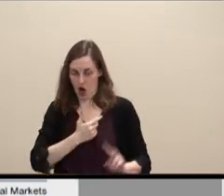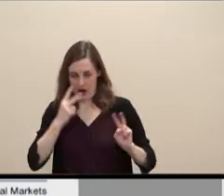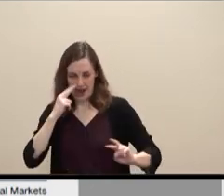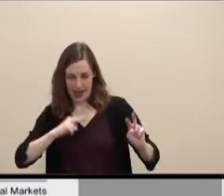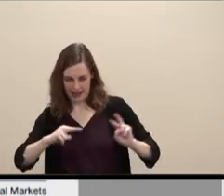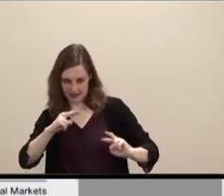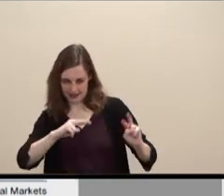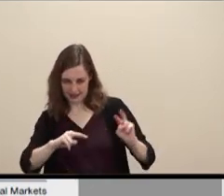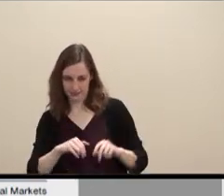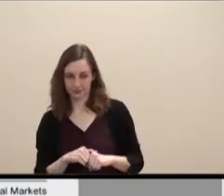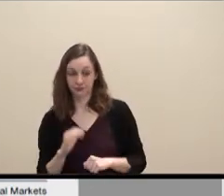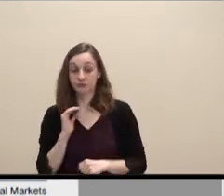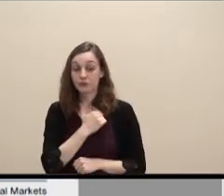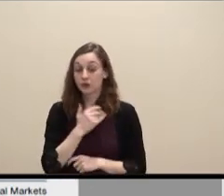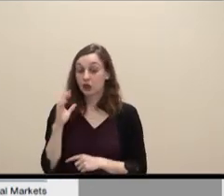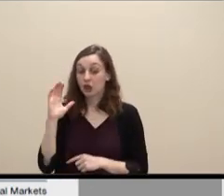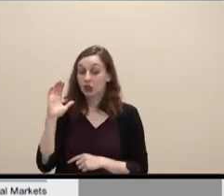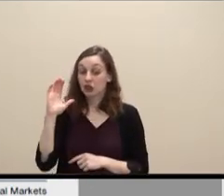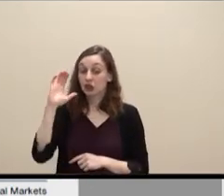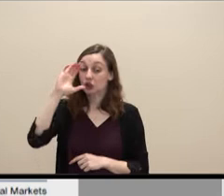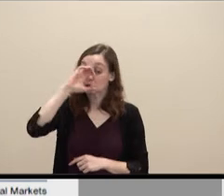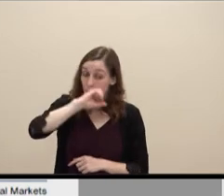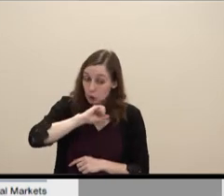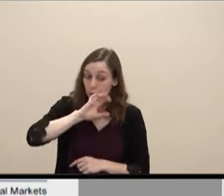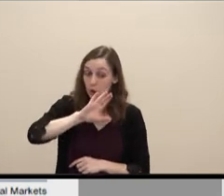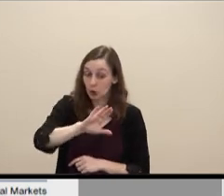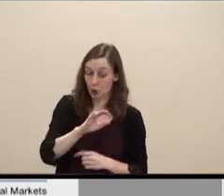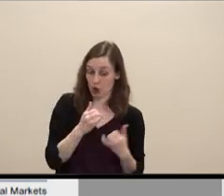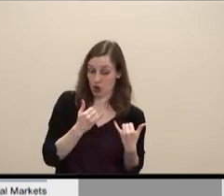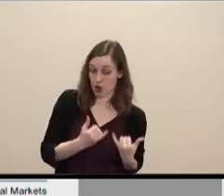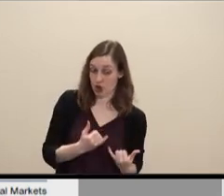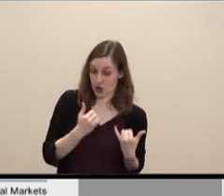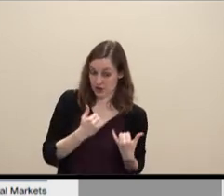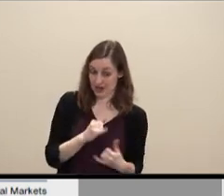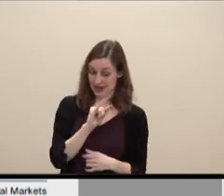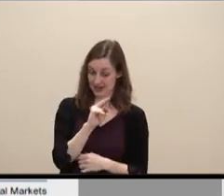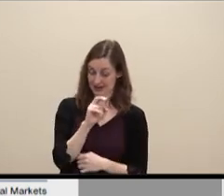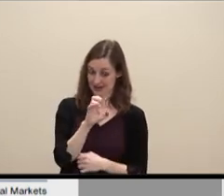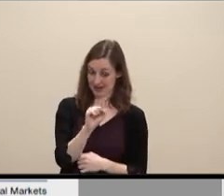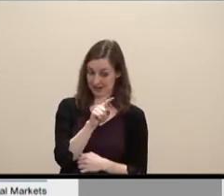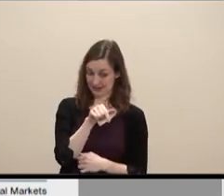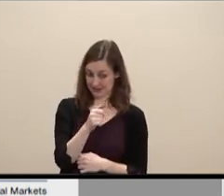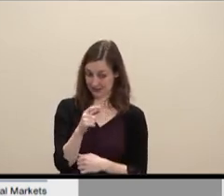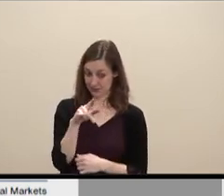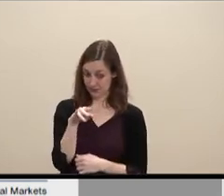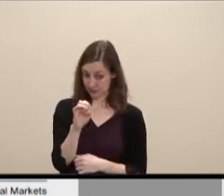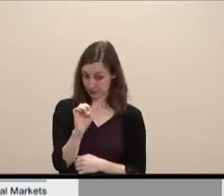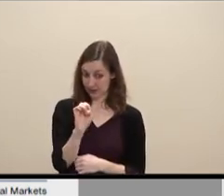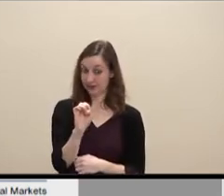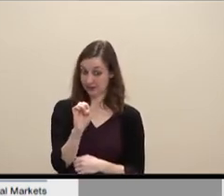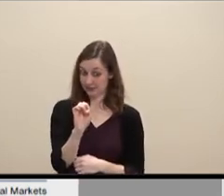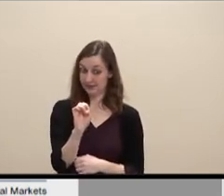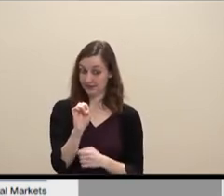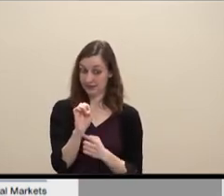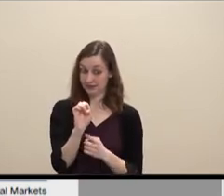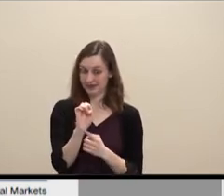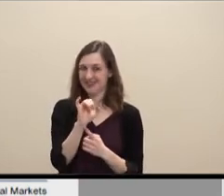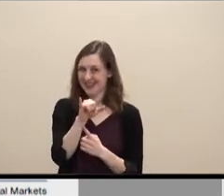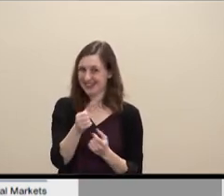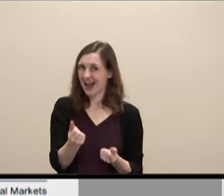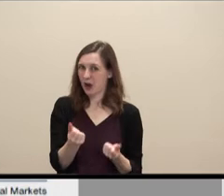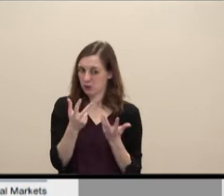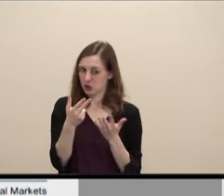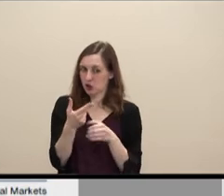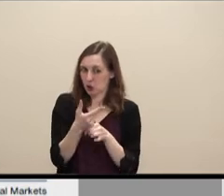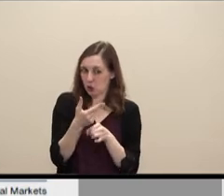are your current INS tax rate, which is interest and sinking fund, that's the portion of the tax rate used